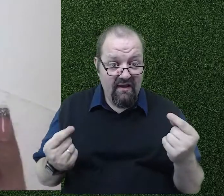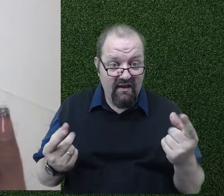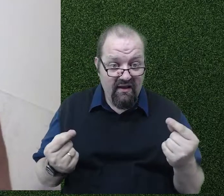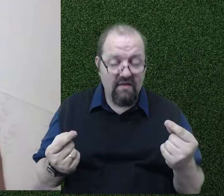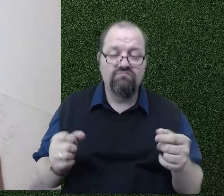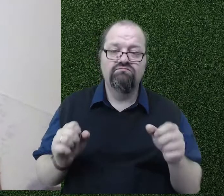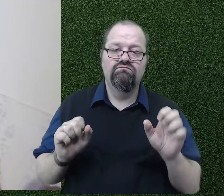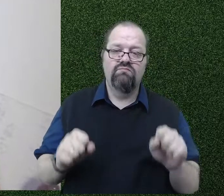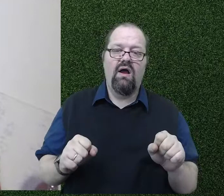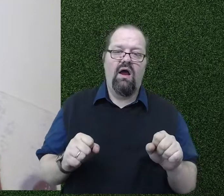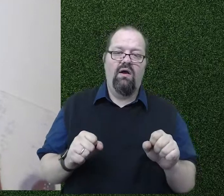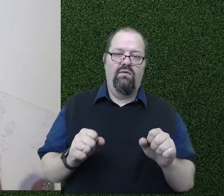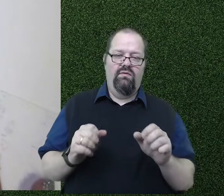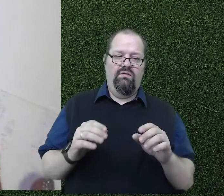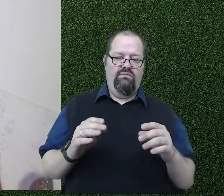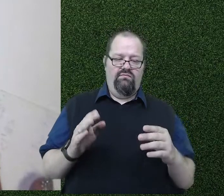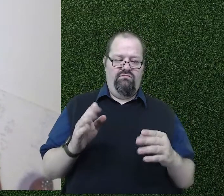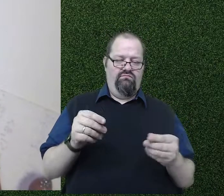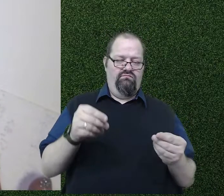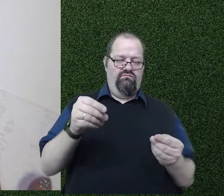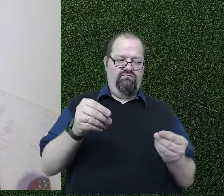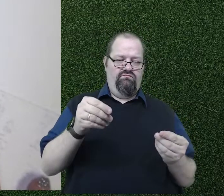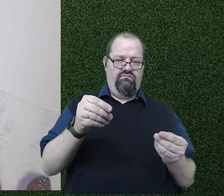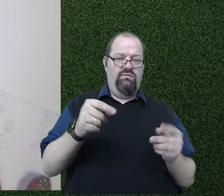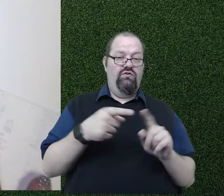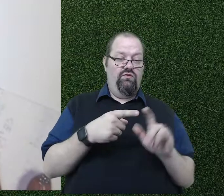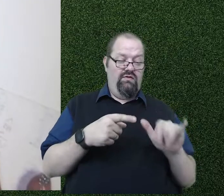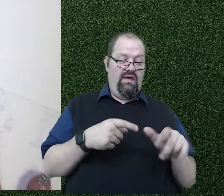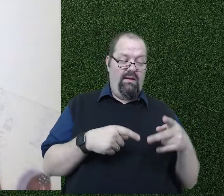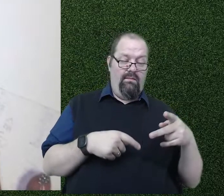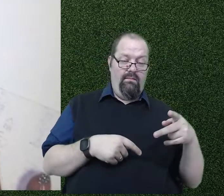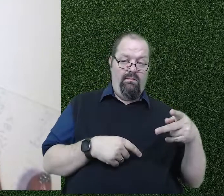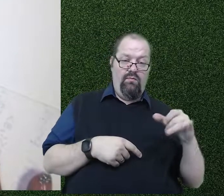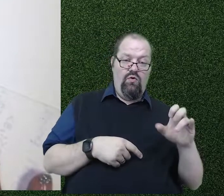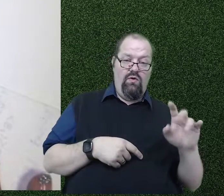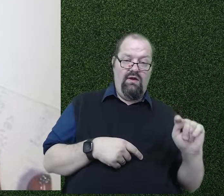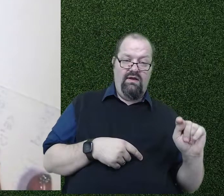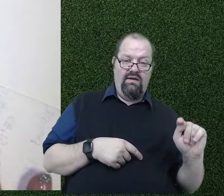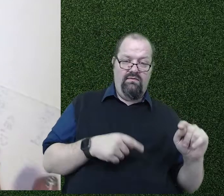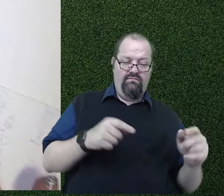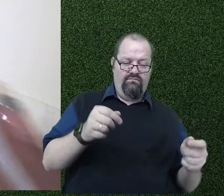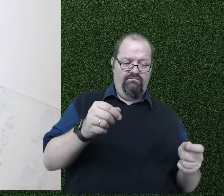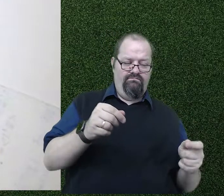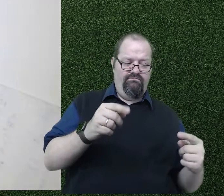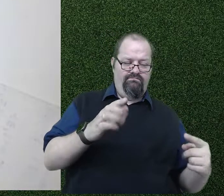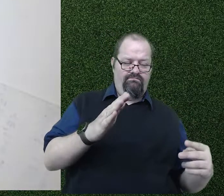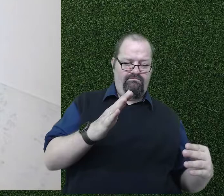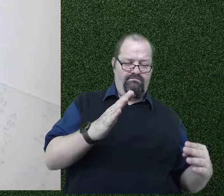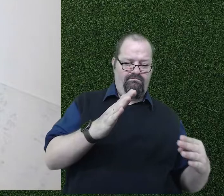I'm just going to put my straight edge here and go out to that point. Just going to draw it.